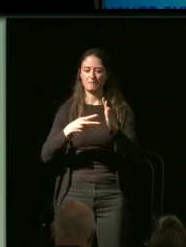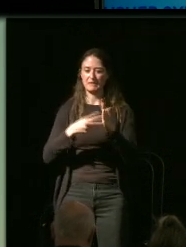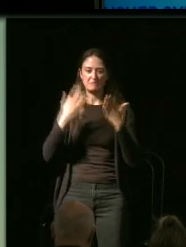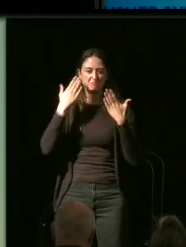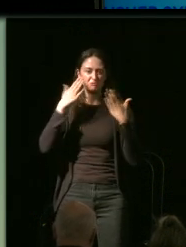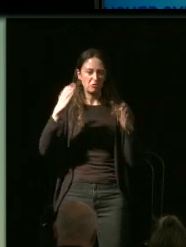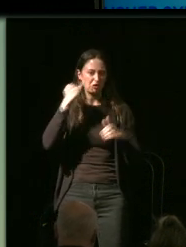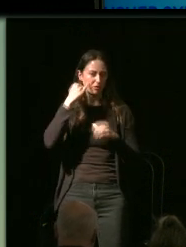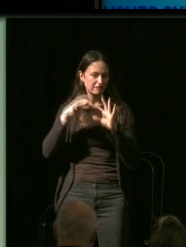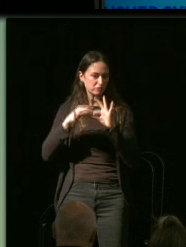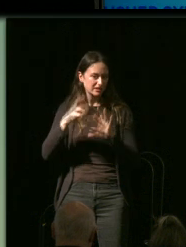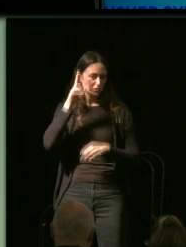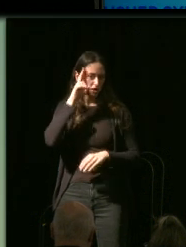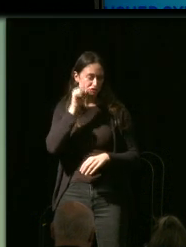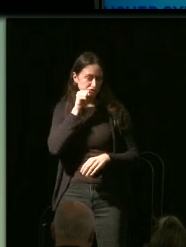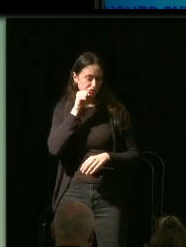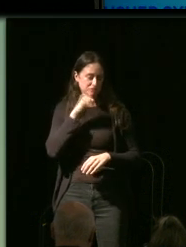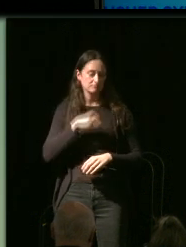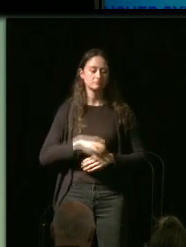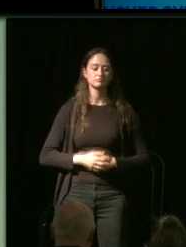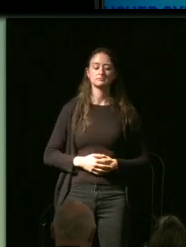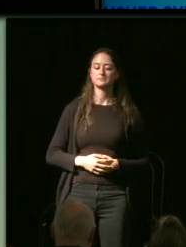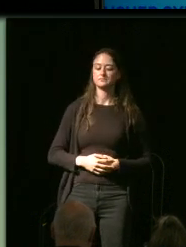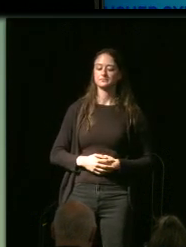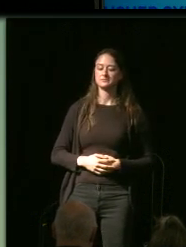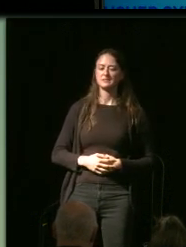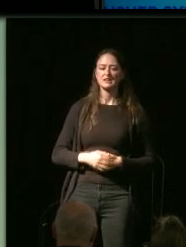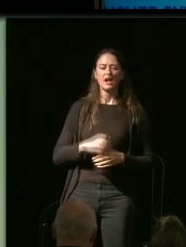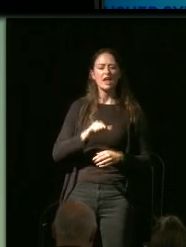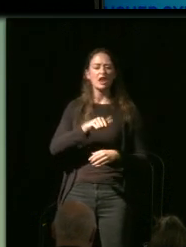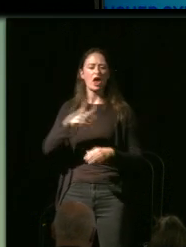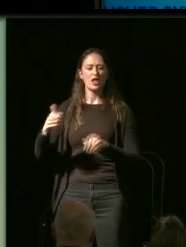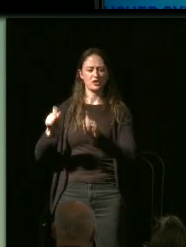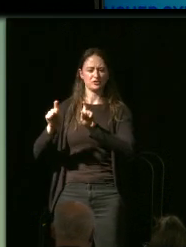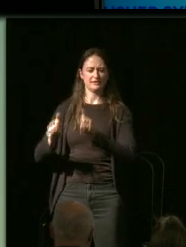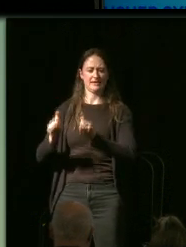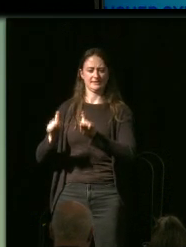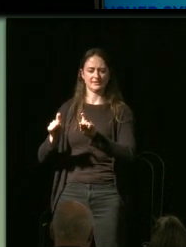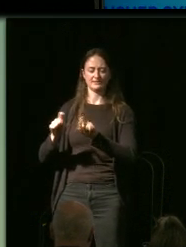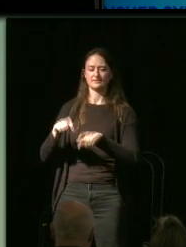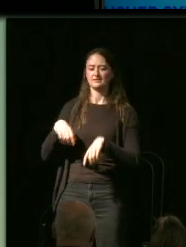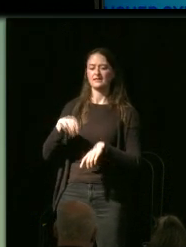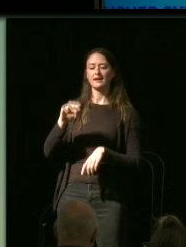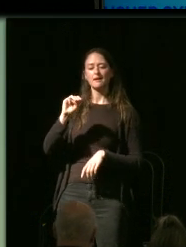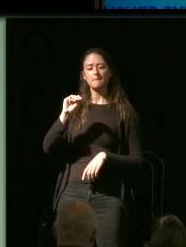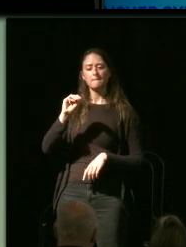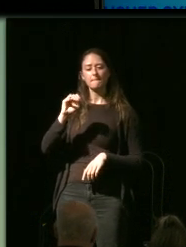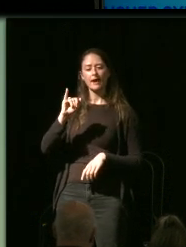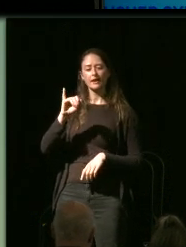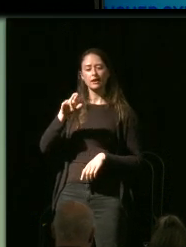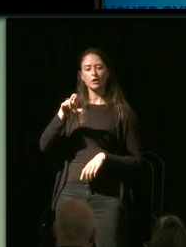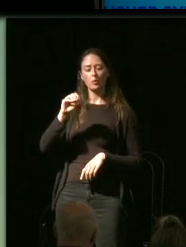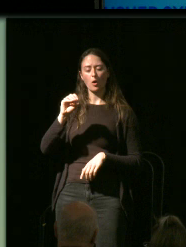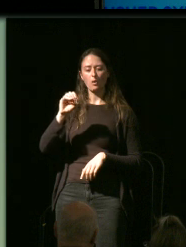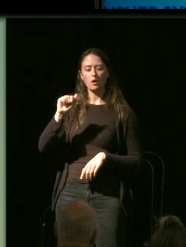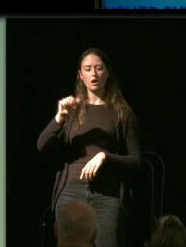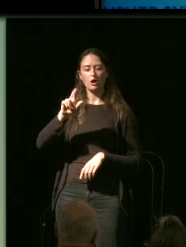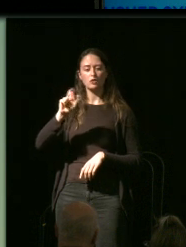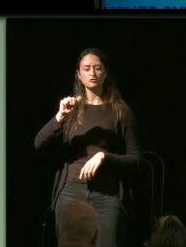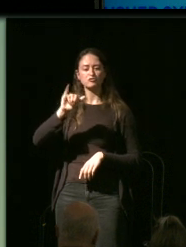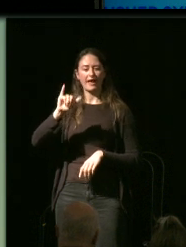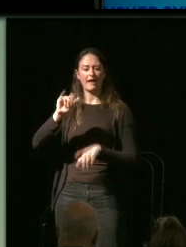cause of your Usher syndrome because of the type of technology and data that those tests yield about our DNA.